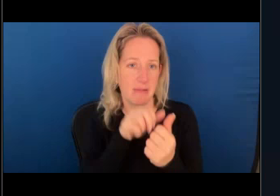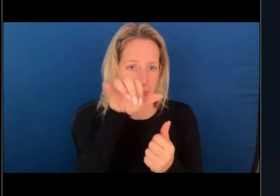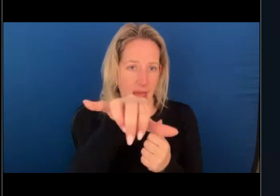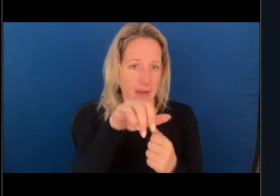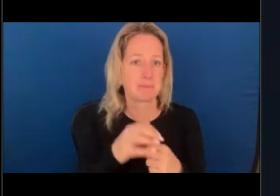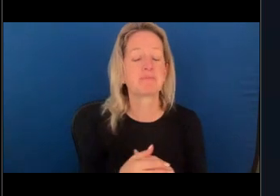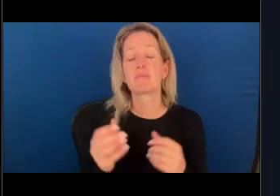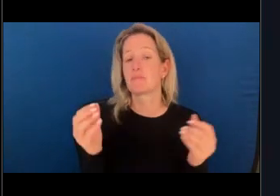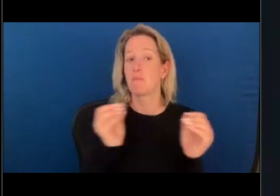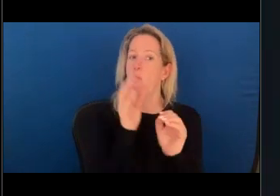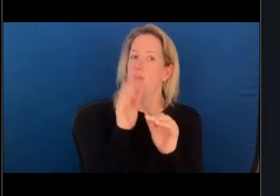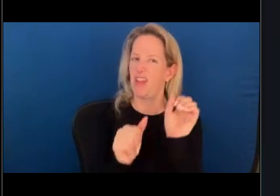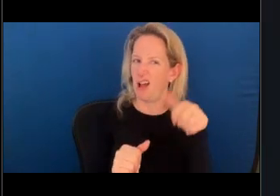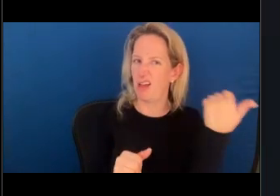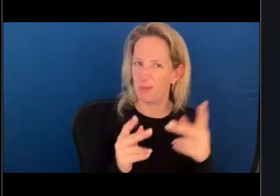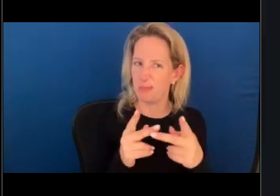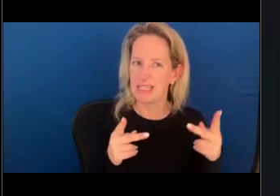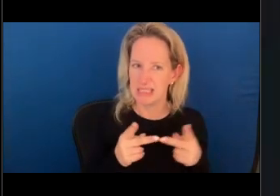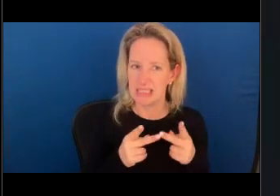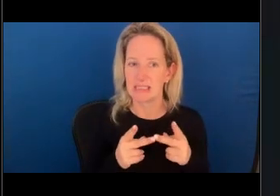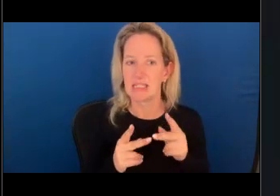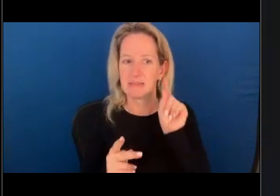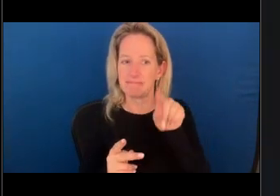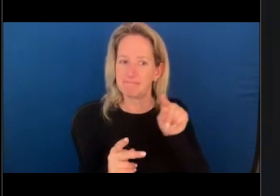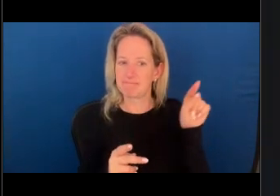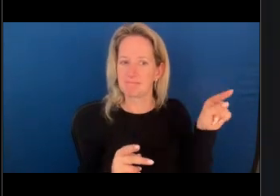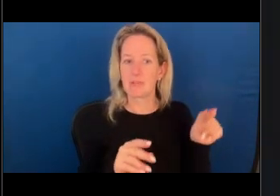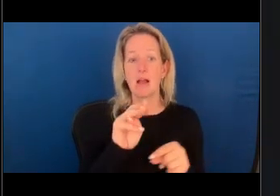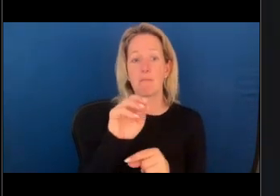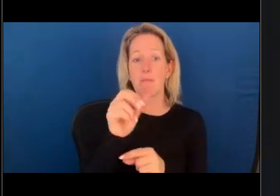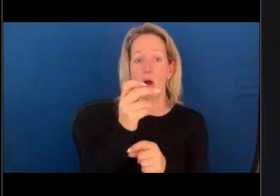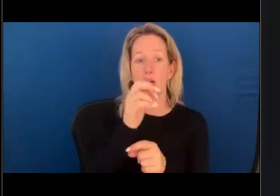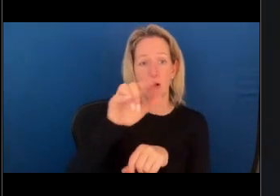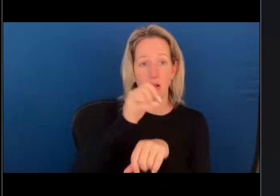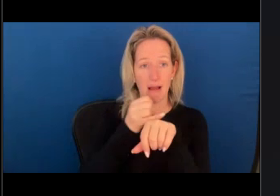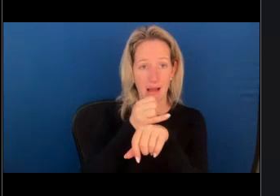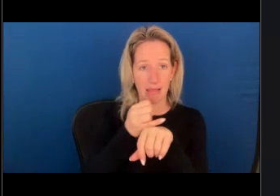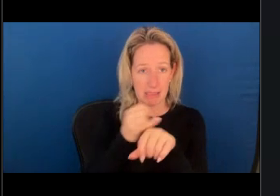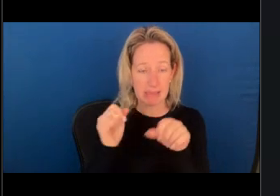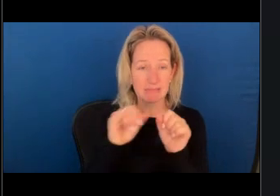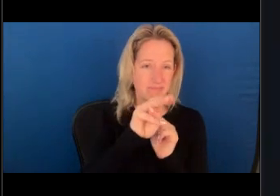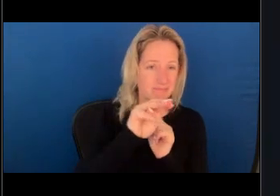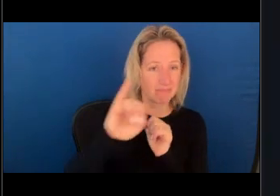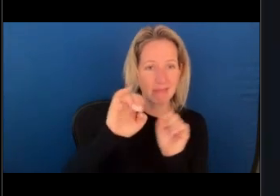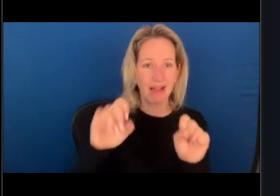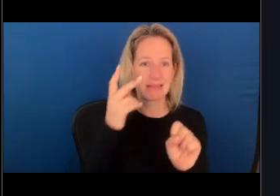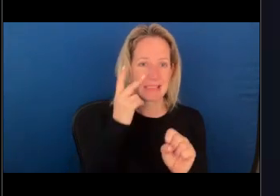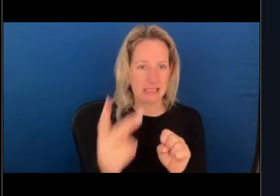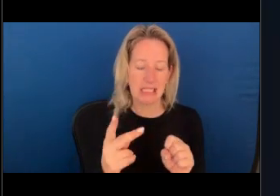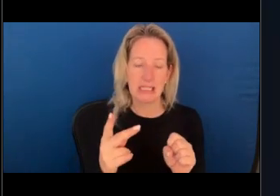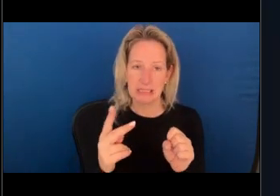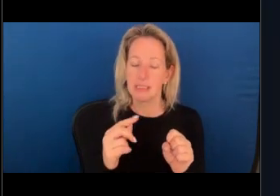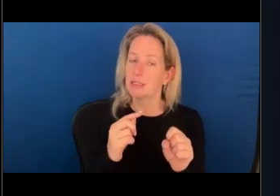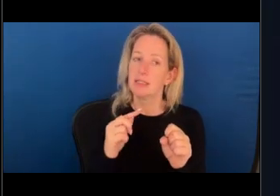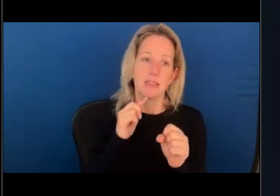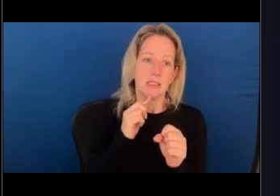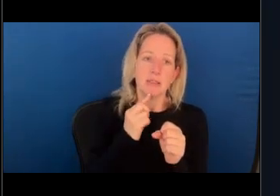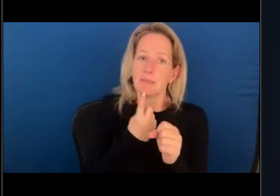more than other places, as you can see on the right, the Marshall Islands are facing this really immediate threat of climate